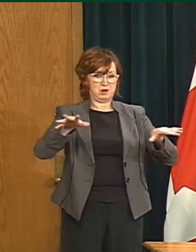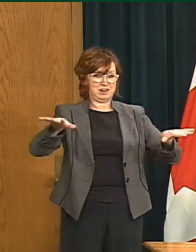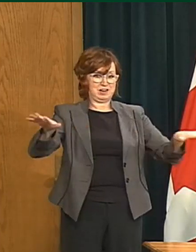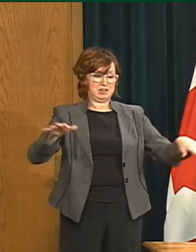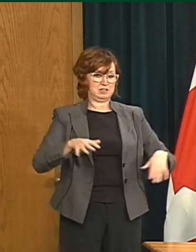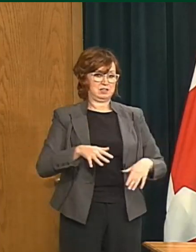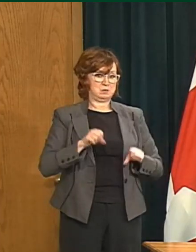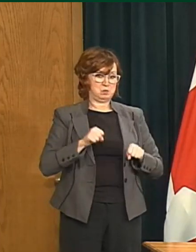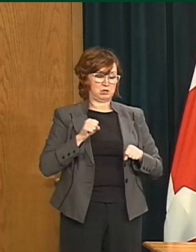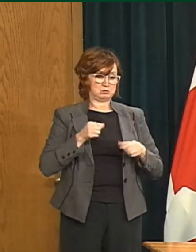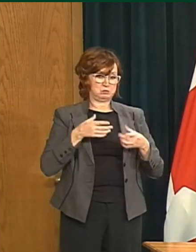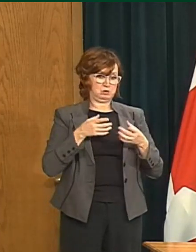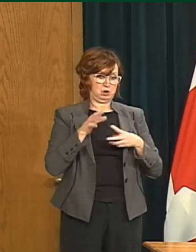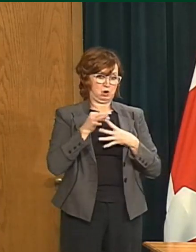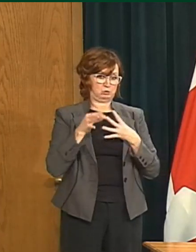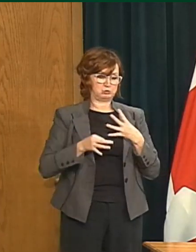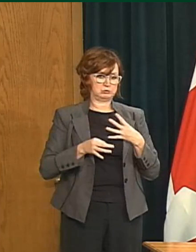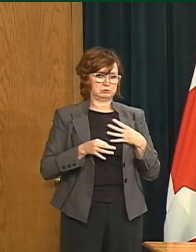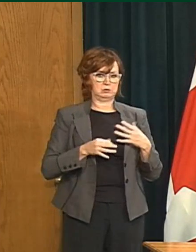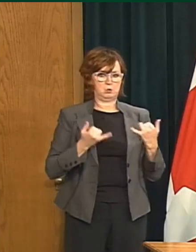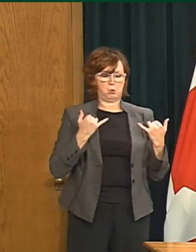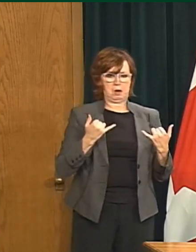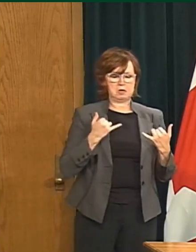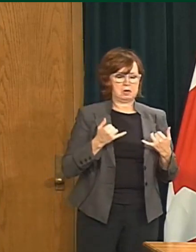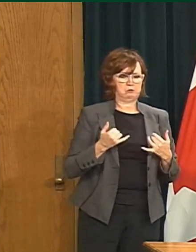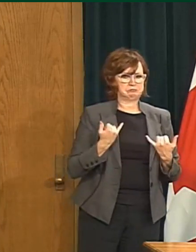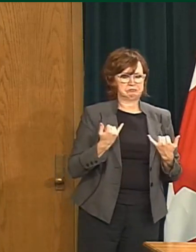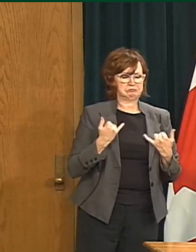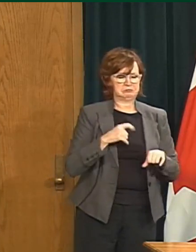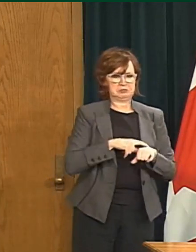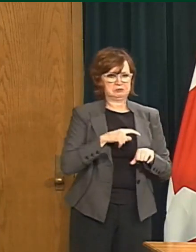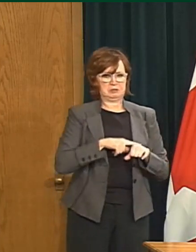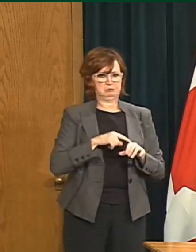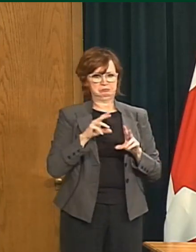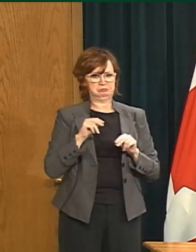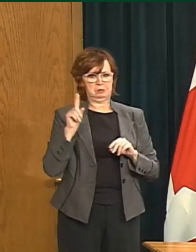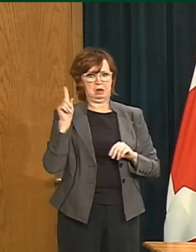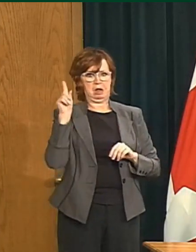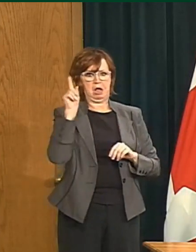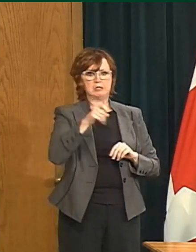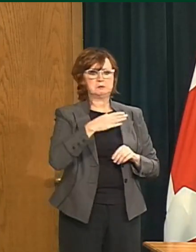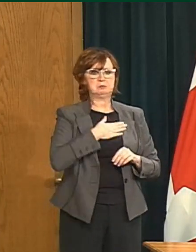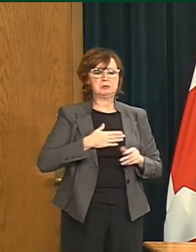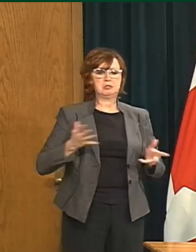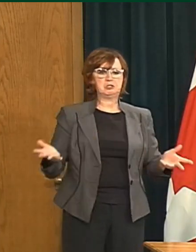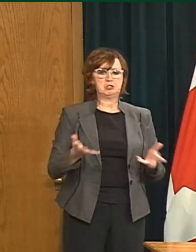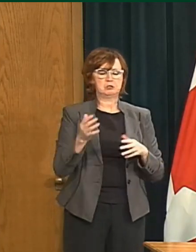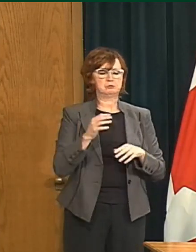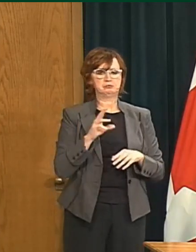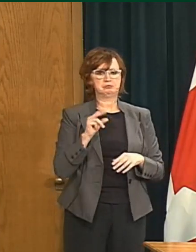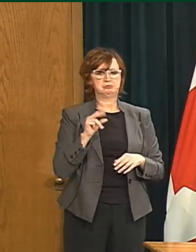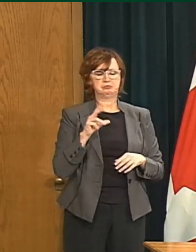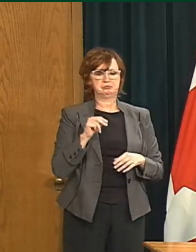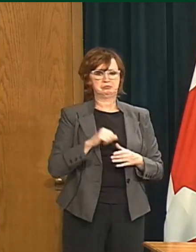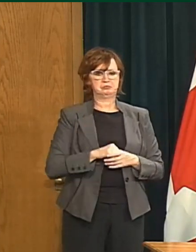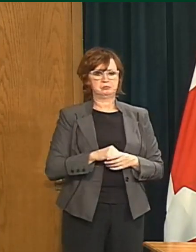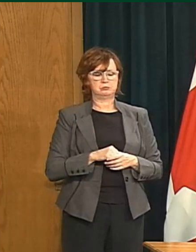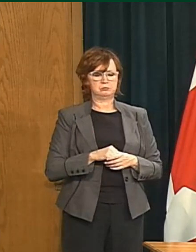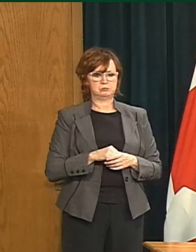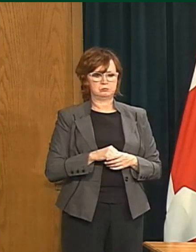that would work? Right. No, at this point in time, we're not, asking people of the public, if you will, wholesale to